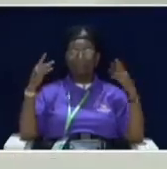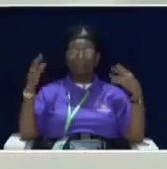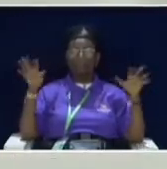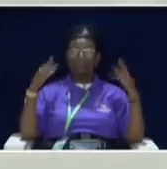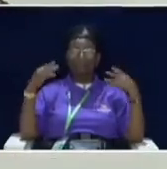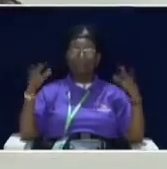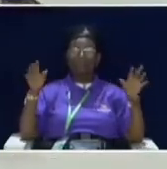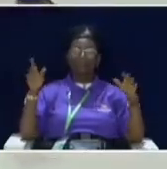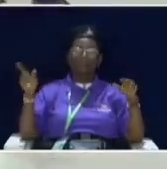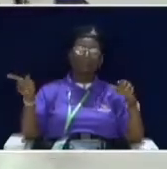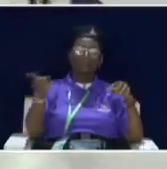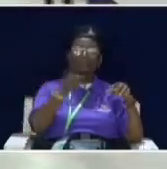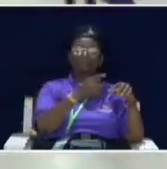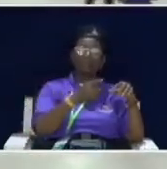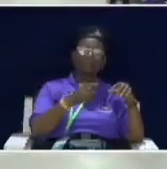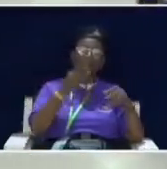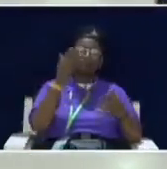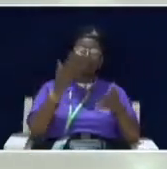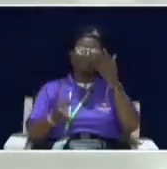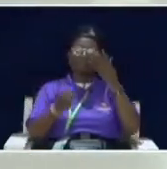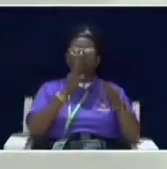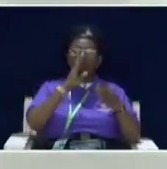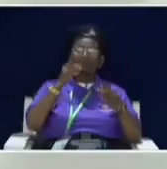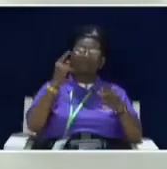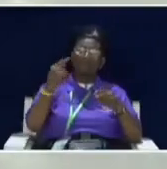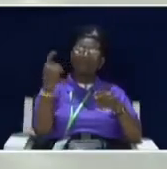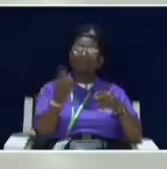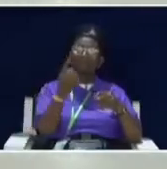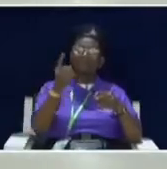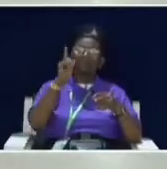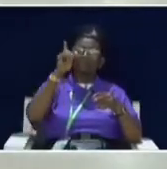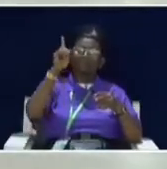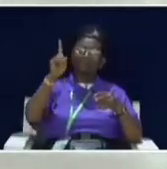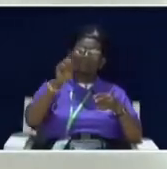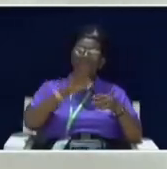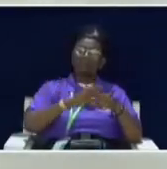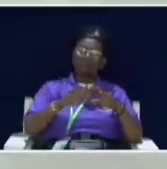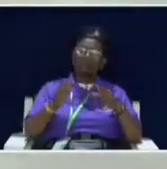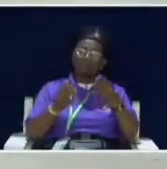You might be the only one. Don't wait for anybody. 2.